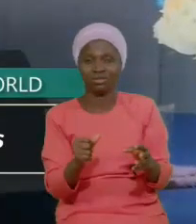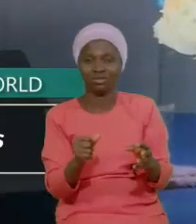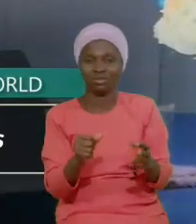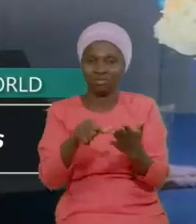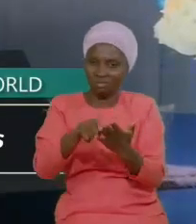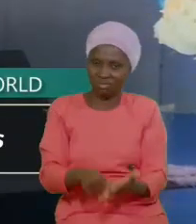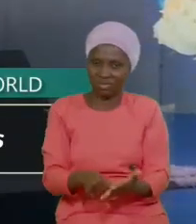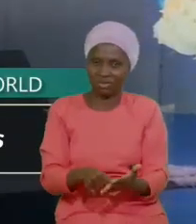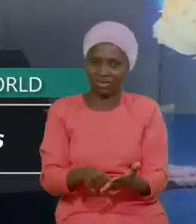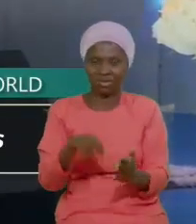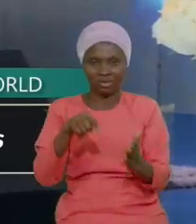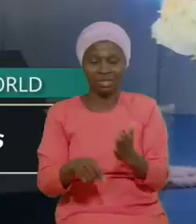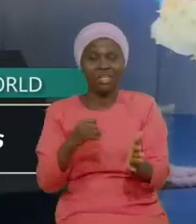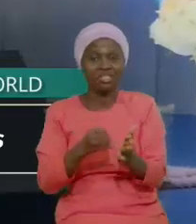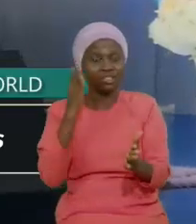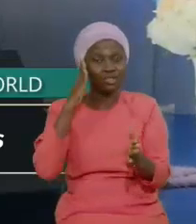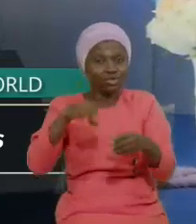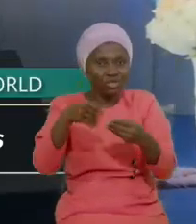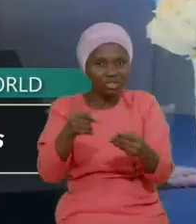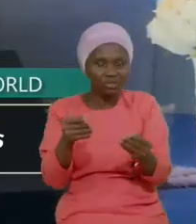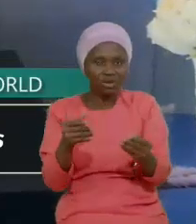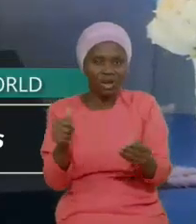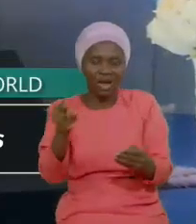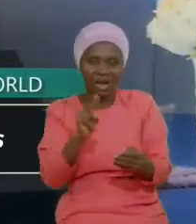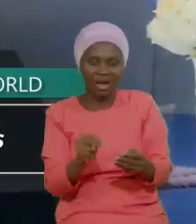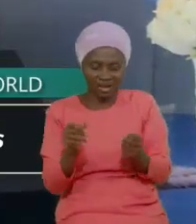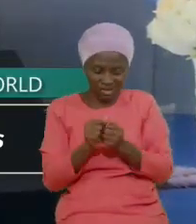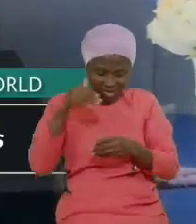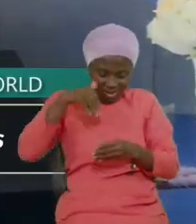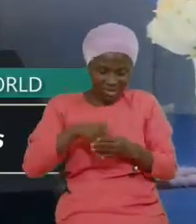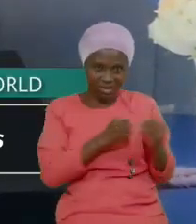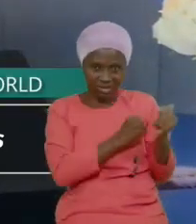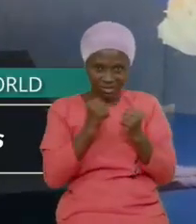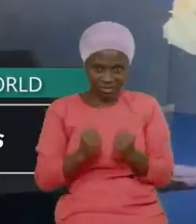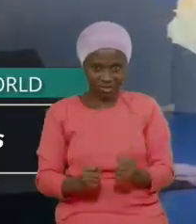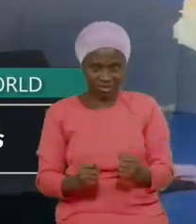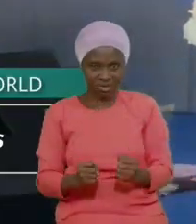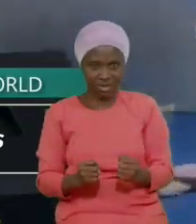you an inner strength. I'm going to be a change agent.